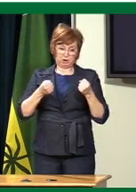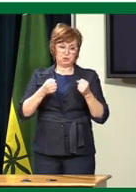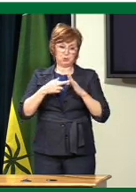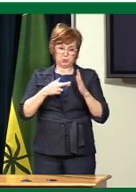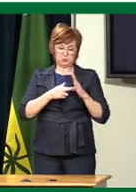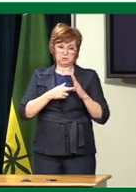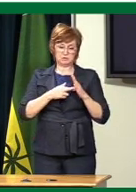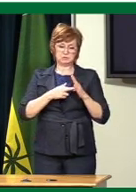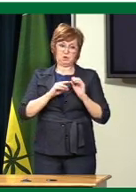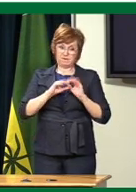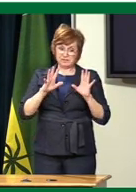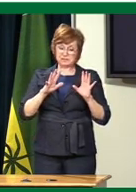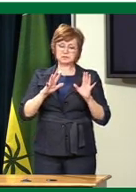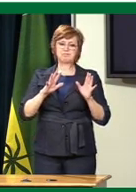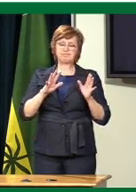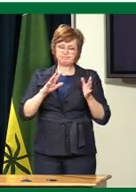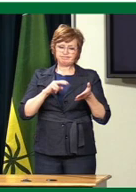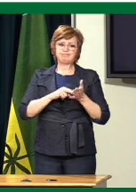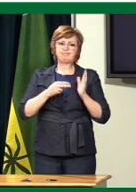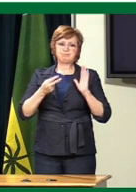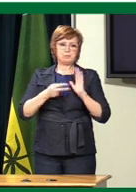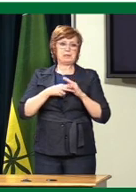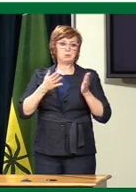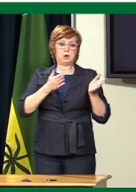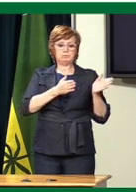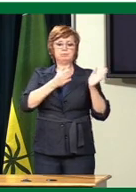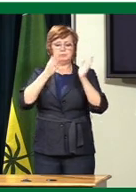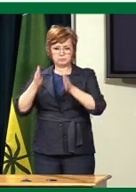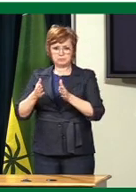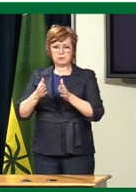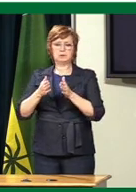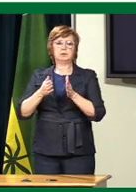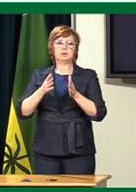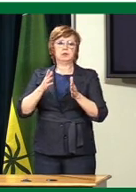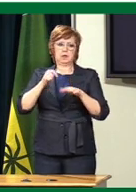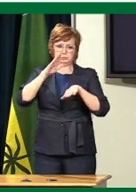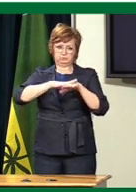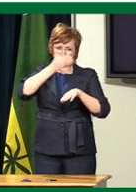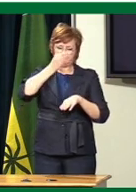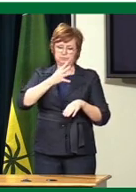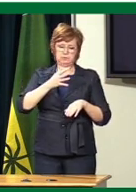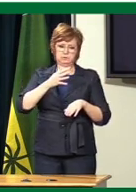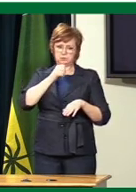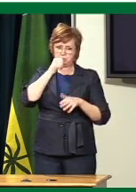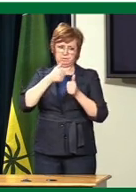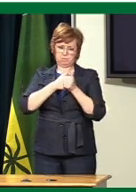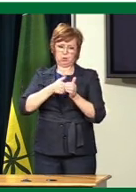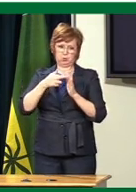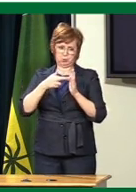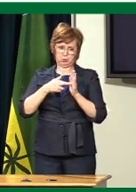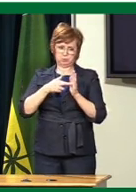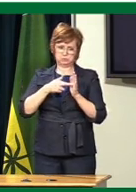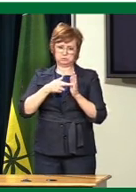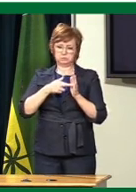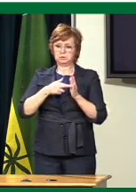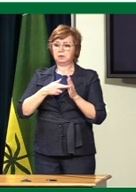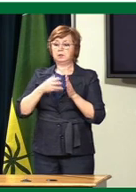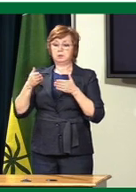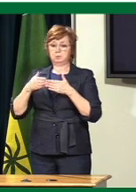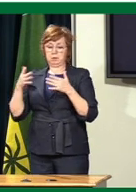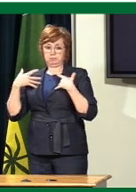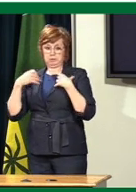event was not meeting current public health orders, the event organizers would be advised as such, and there would be recommendations from